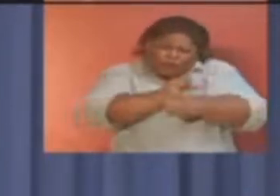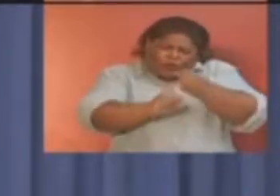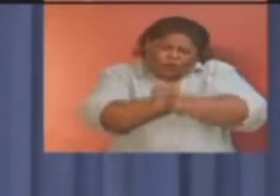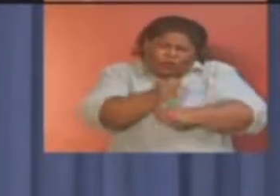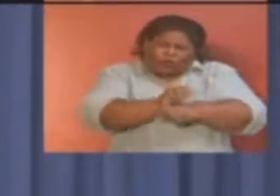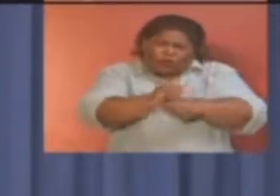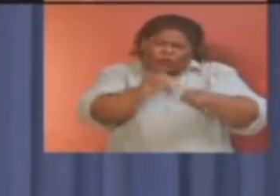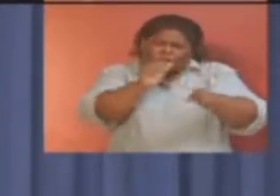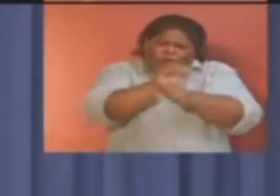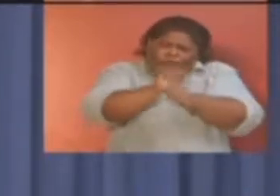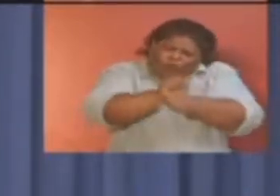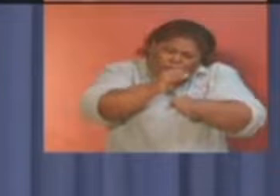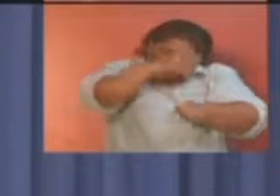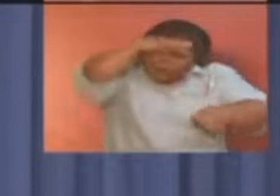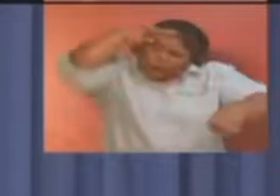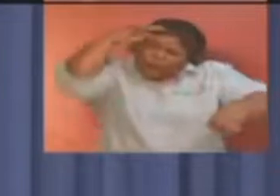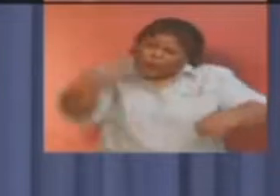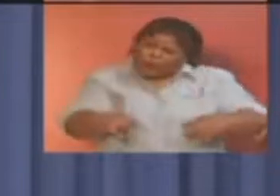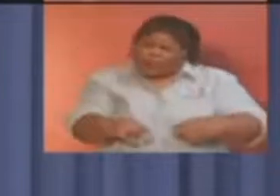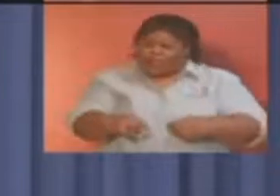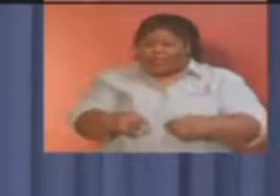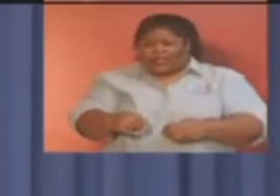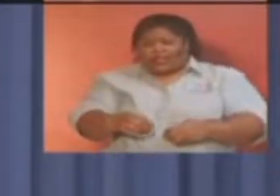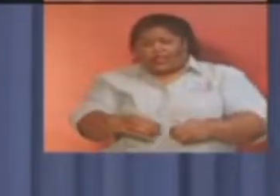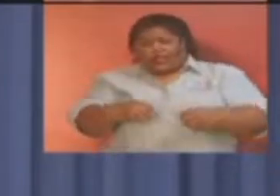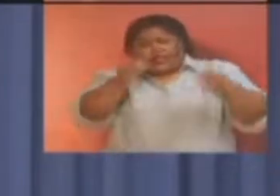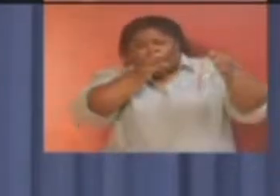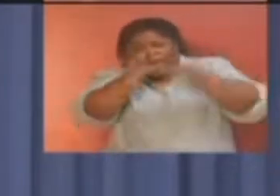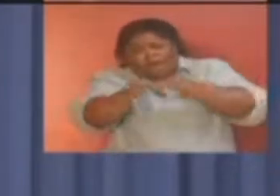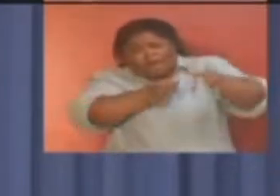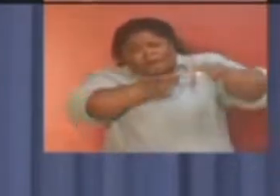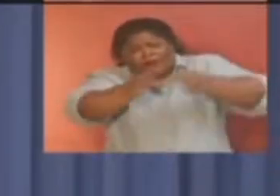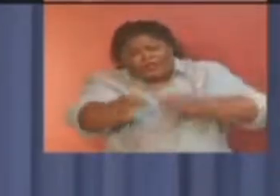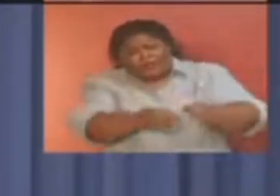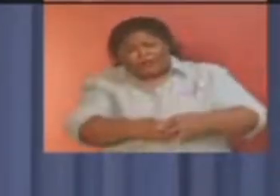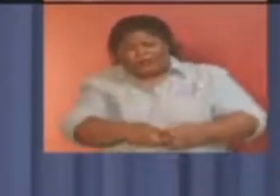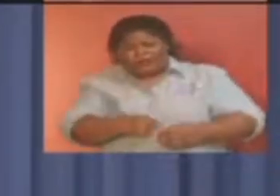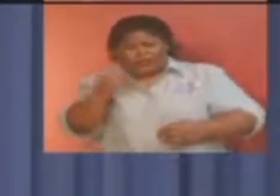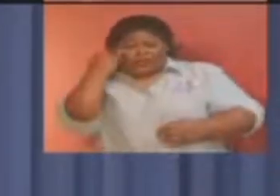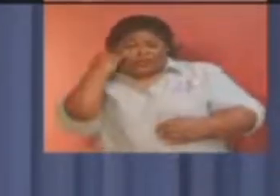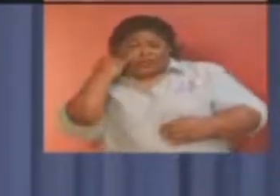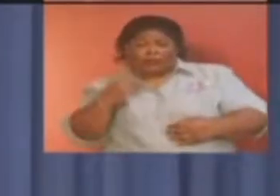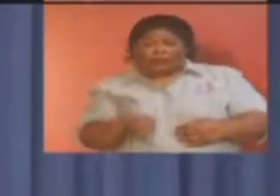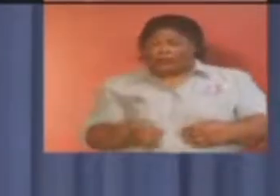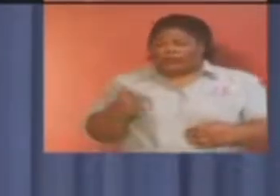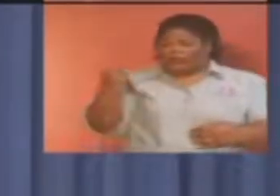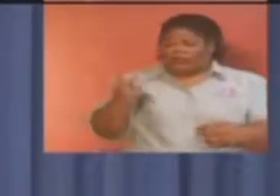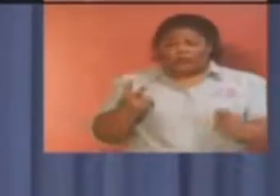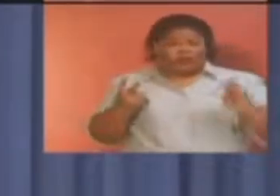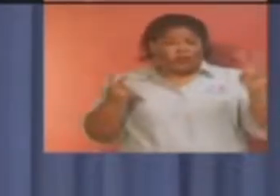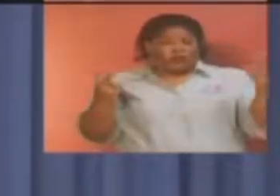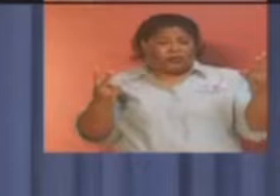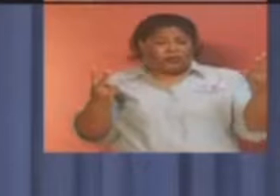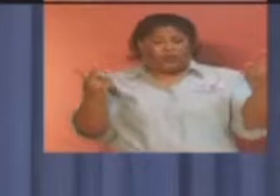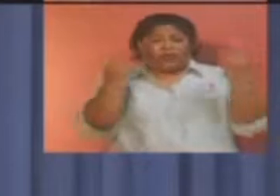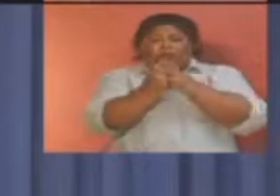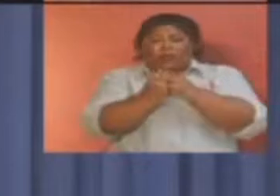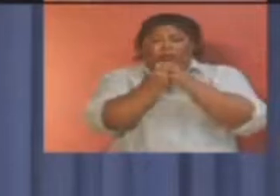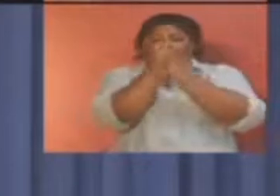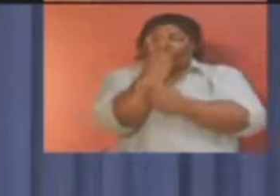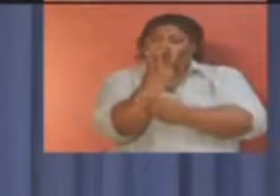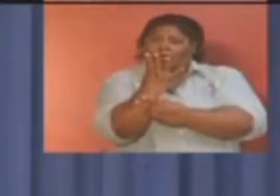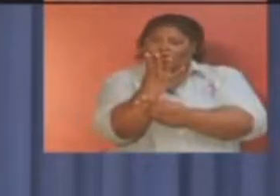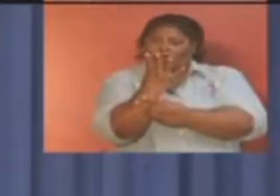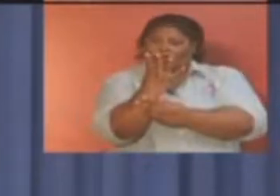us an idea. If you keep adding 2 plus 2, you're going to get 4. And if you have 4 days, you're going to get 16. But if you multiply it